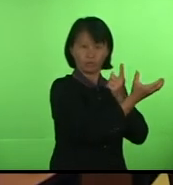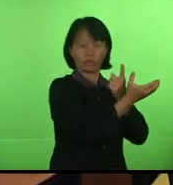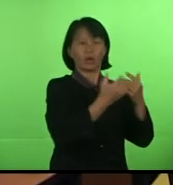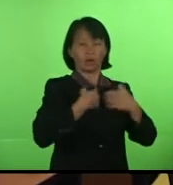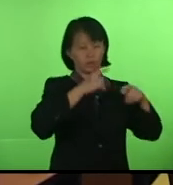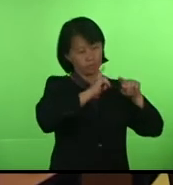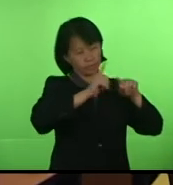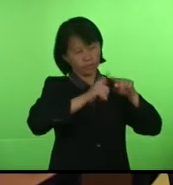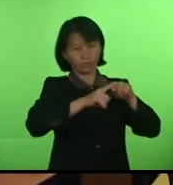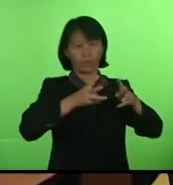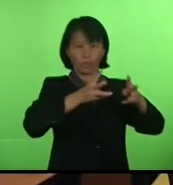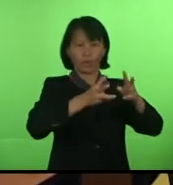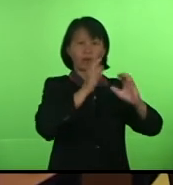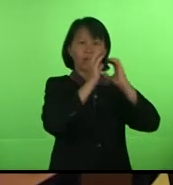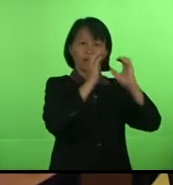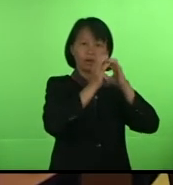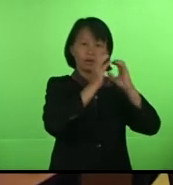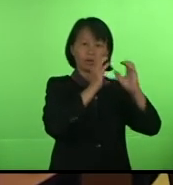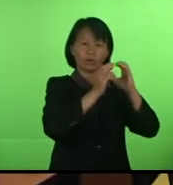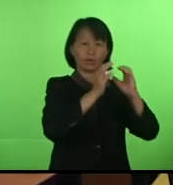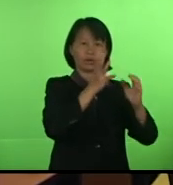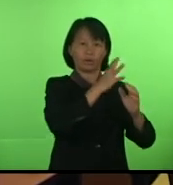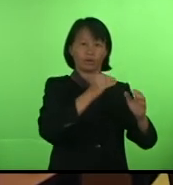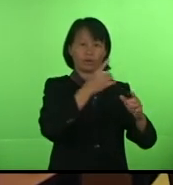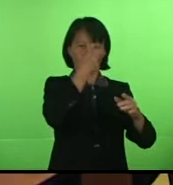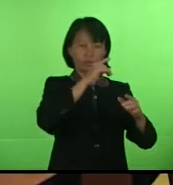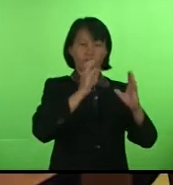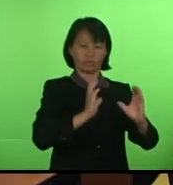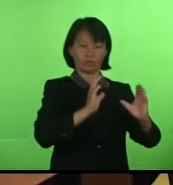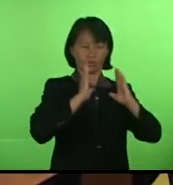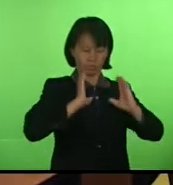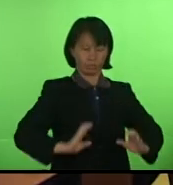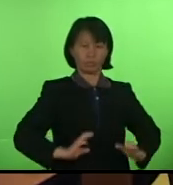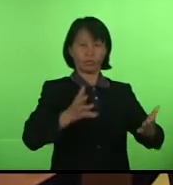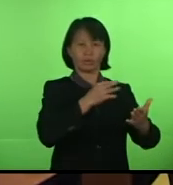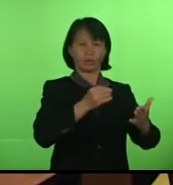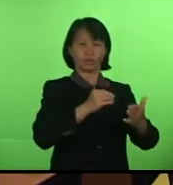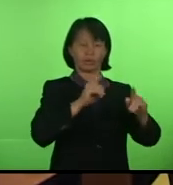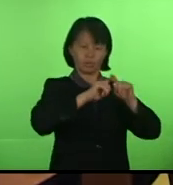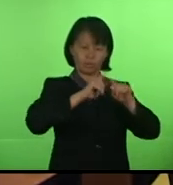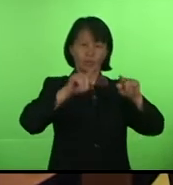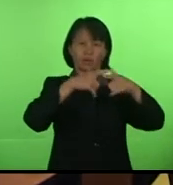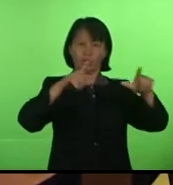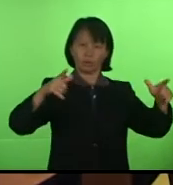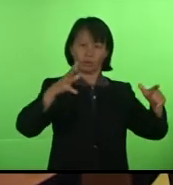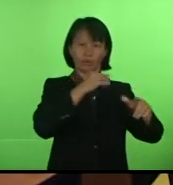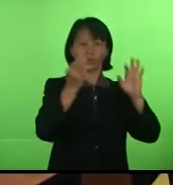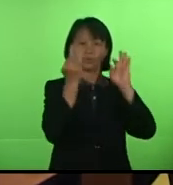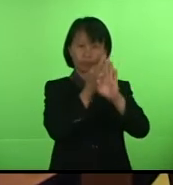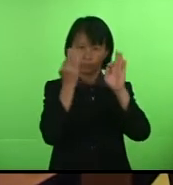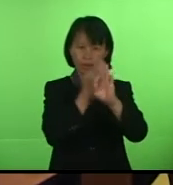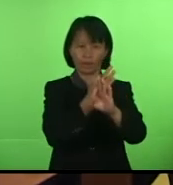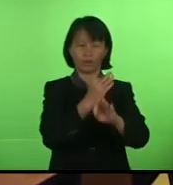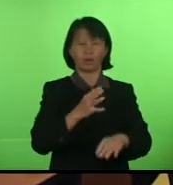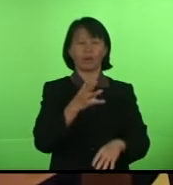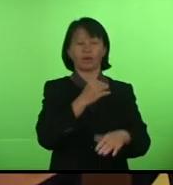communication channel, yeah, the length, the disabilities, the use of language, and the feedbacks as well. And